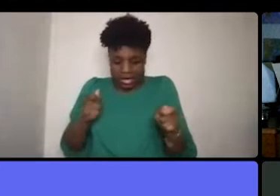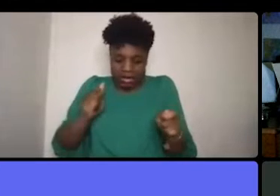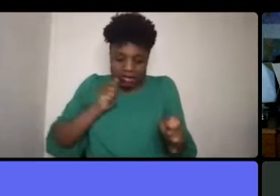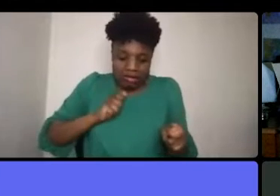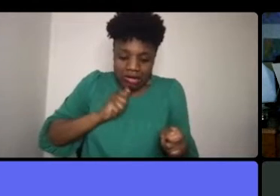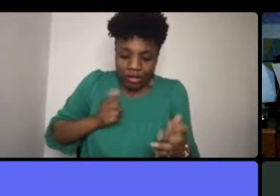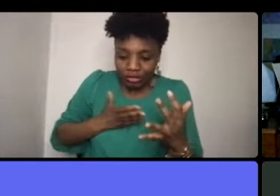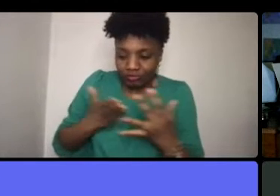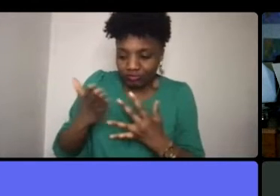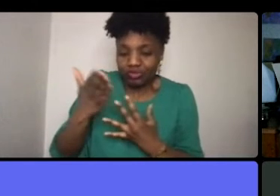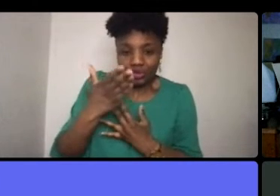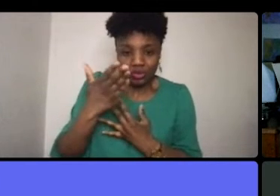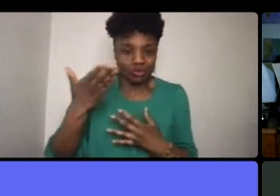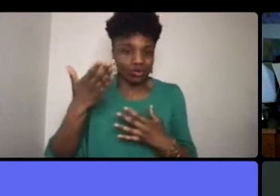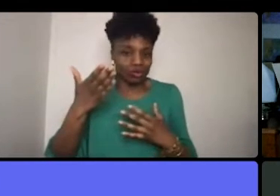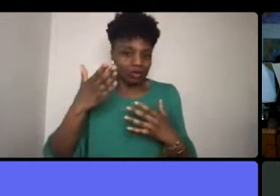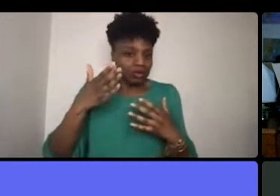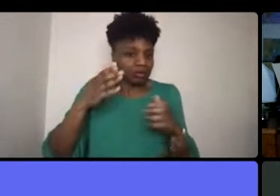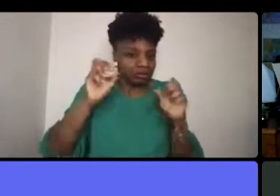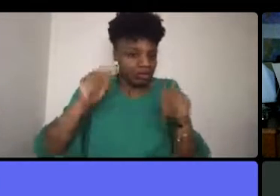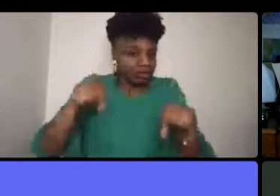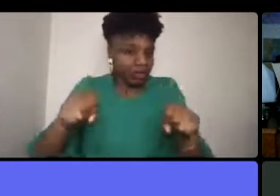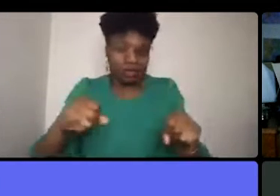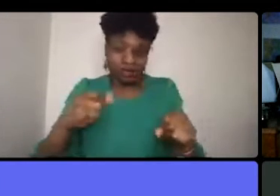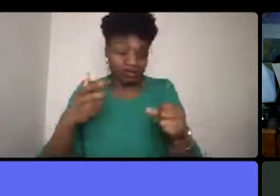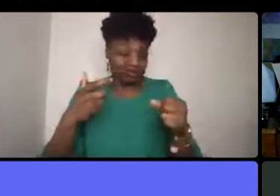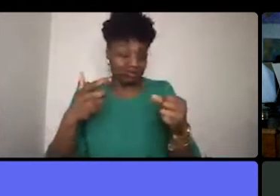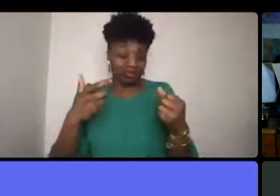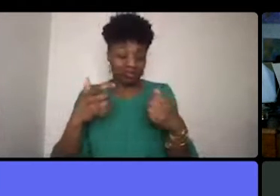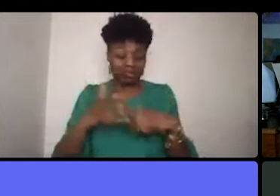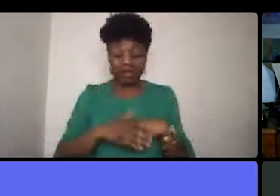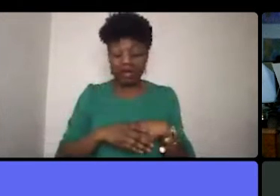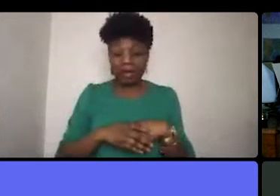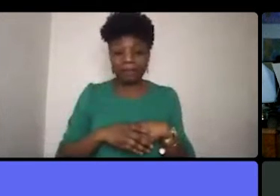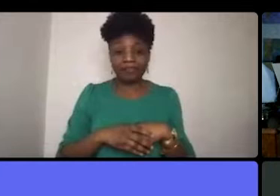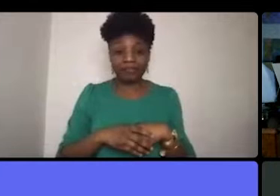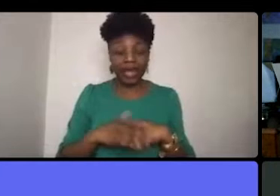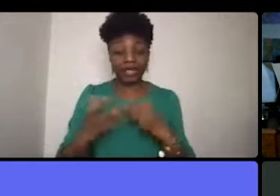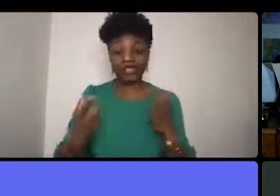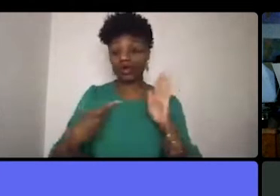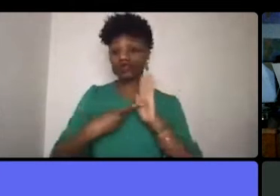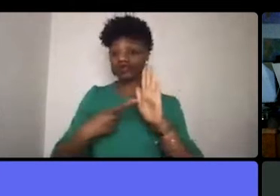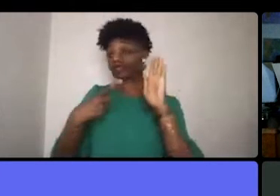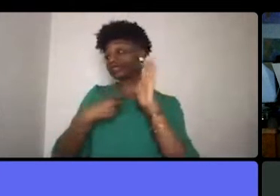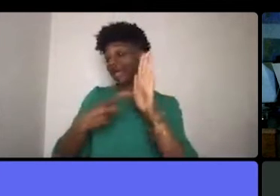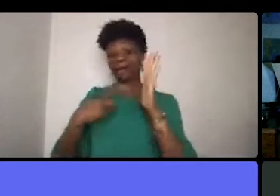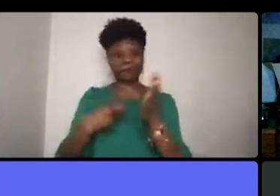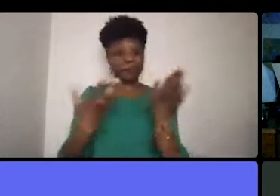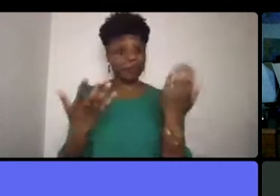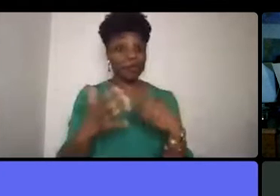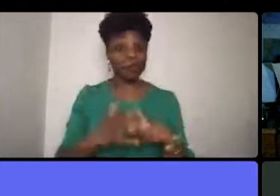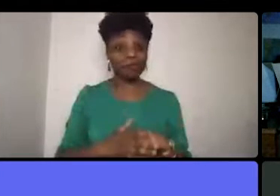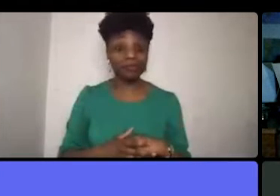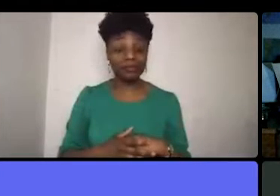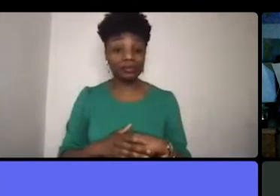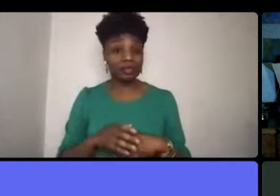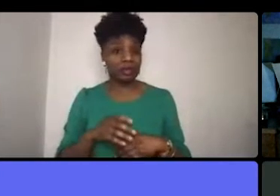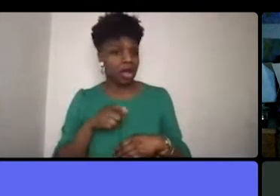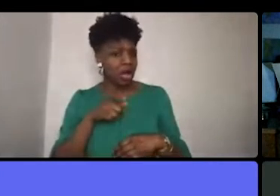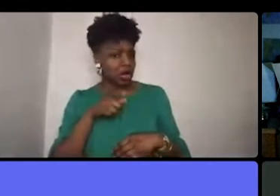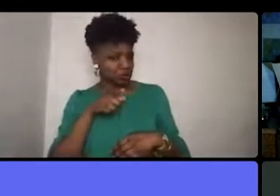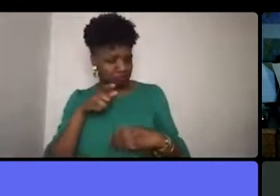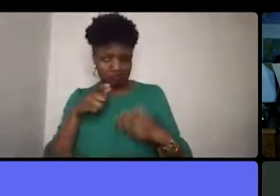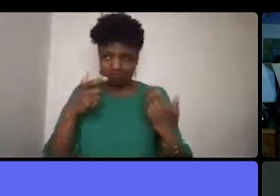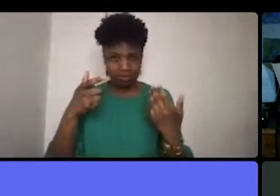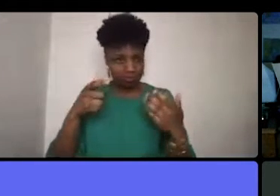anytime. It can come up in the form of, okay, you all set for today? Well, I have some feedback for